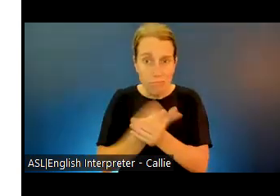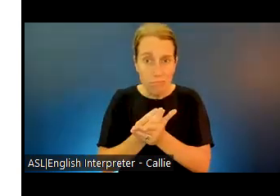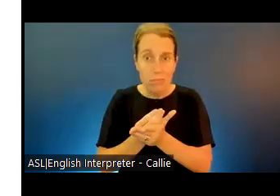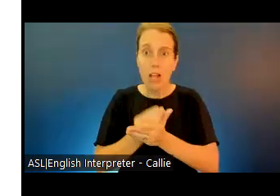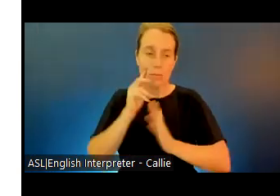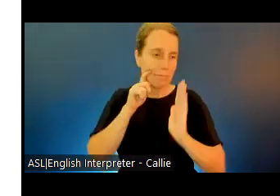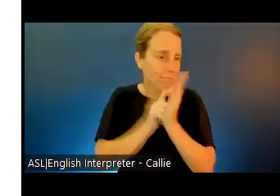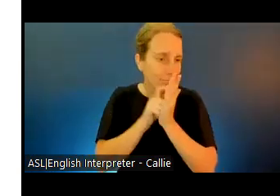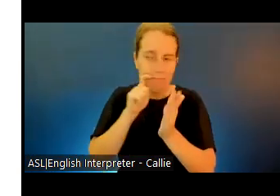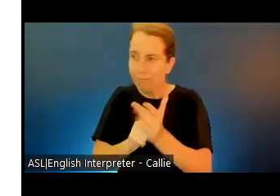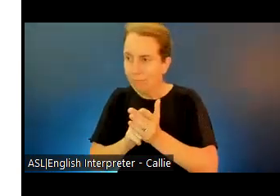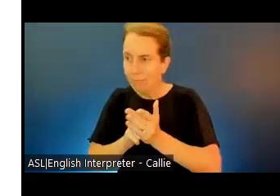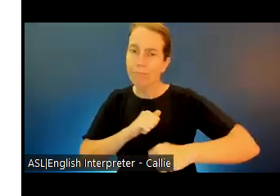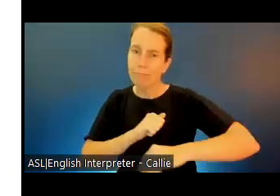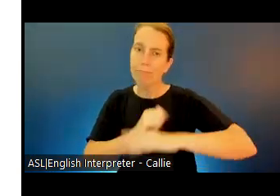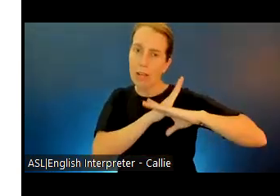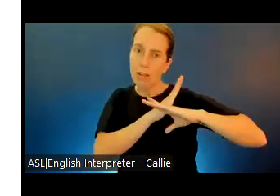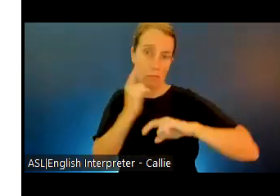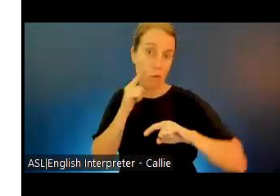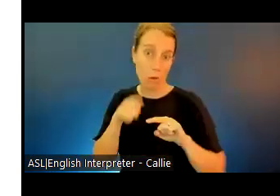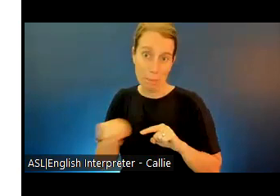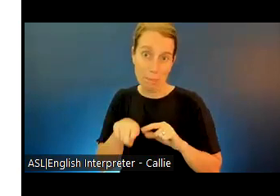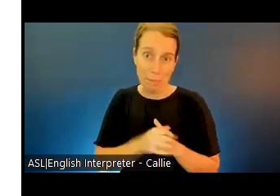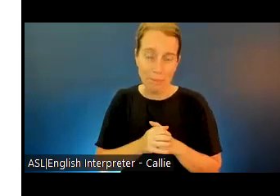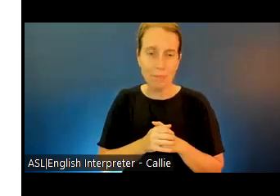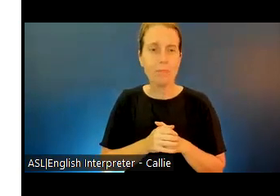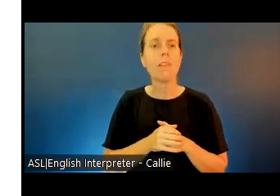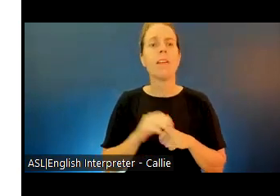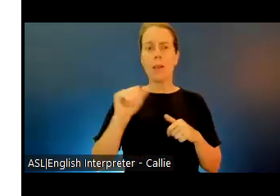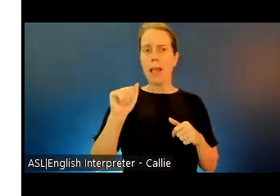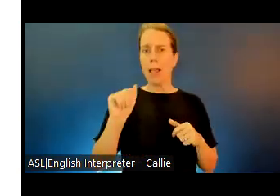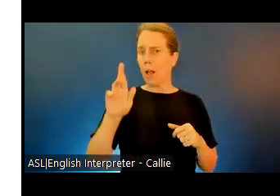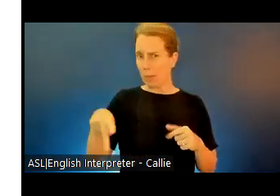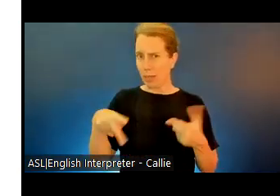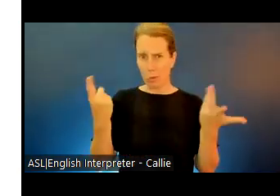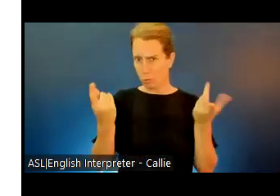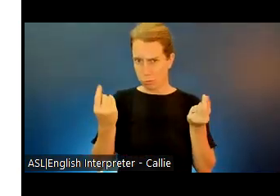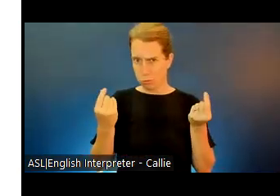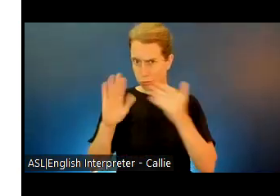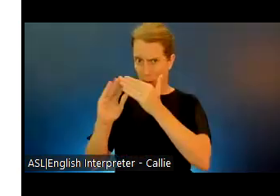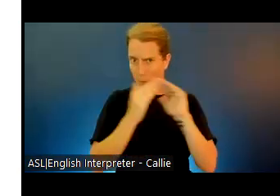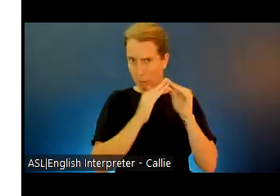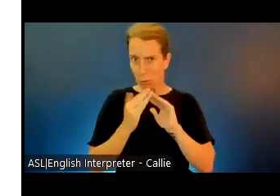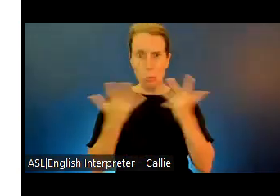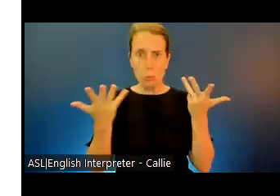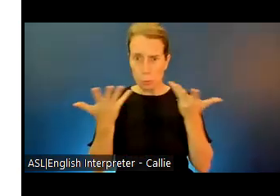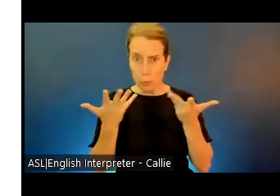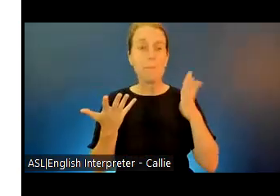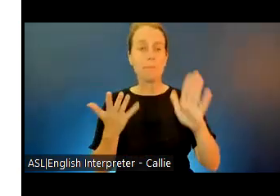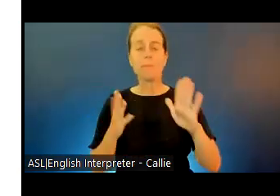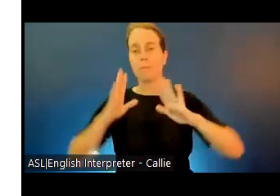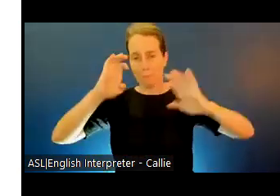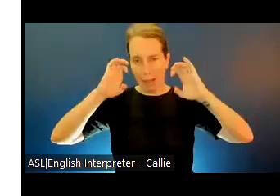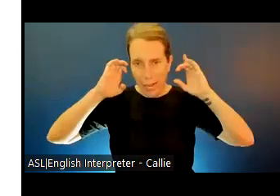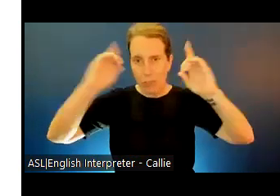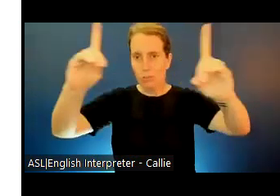on, and what are some of the resources that we have in the community? So one key thing that we really focus on is education and